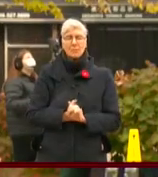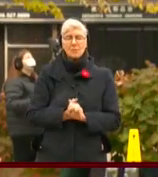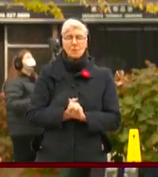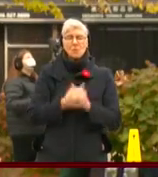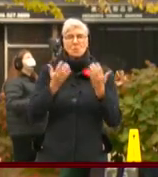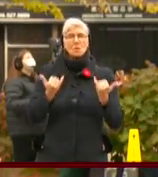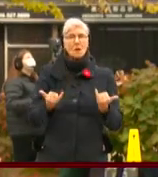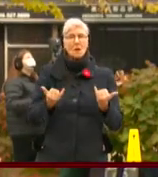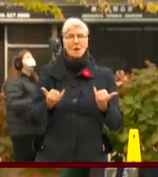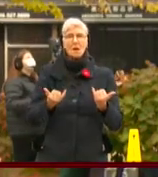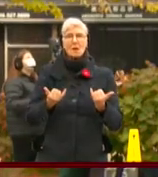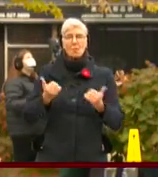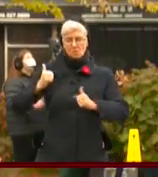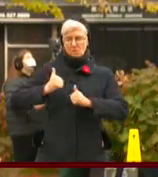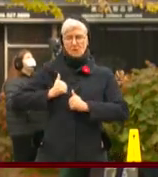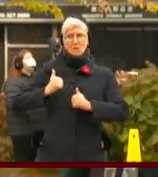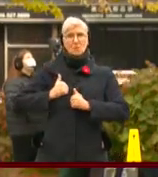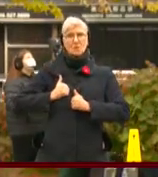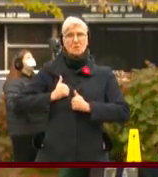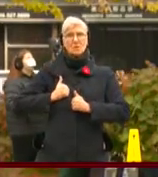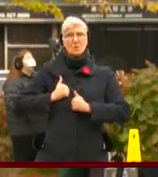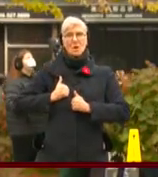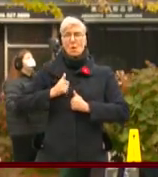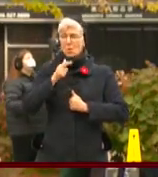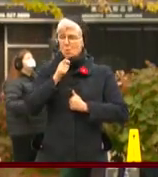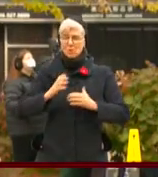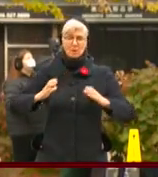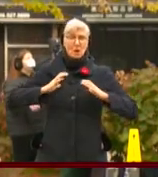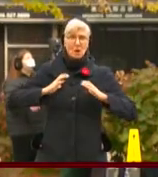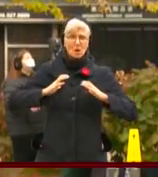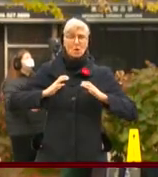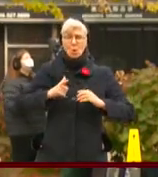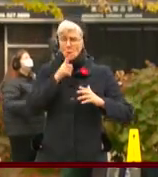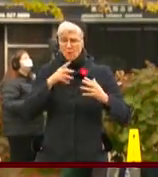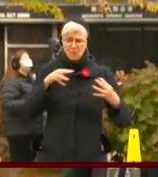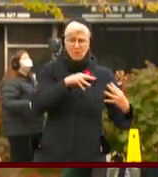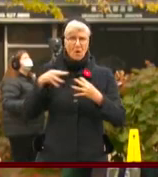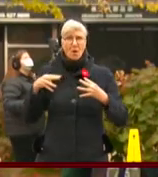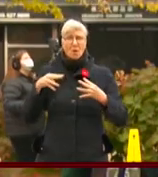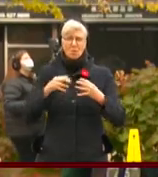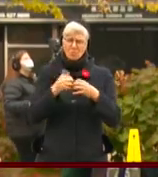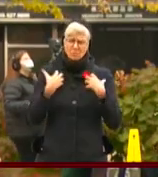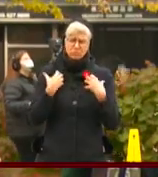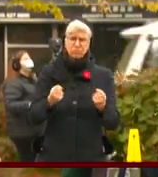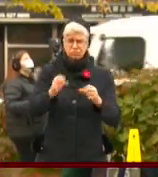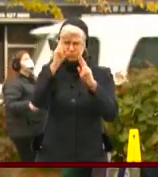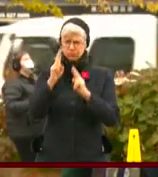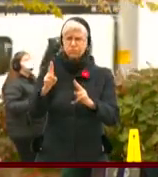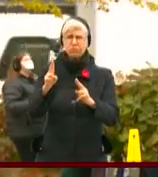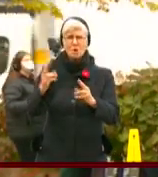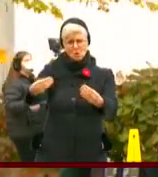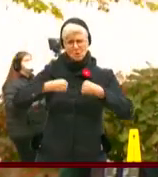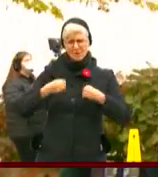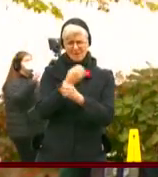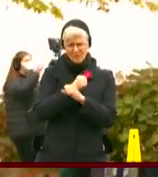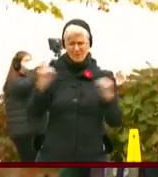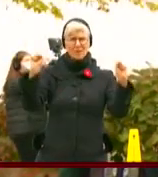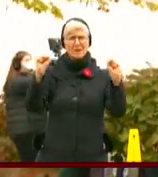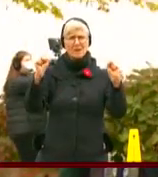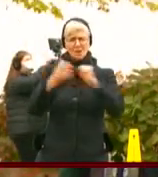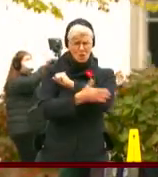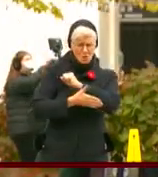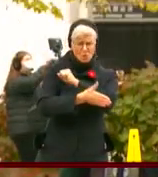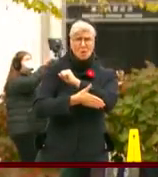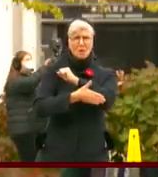Today, in the presence of our veterans, we remember those who fought with honor and courage that we can live today in a country where the values